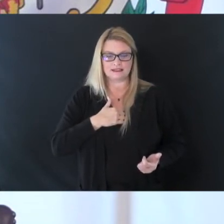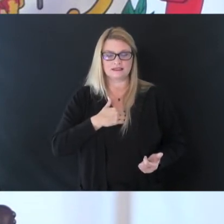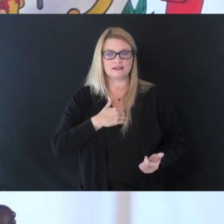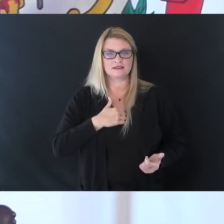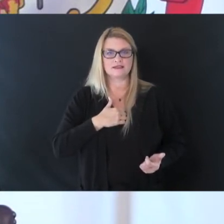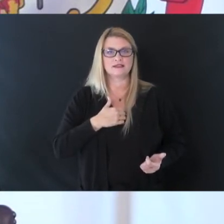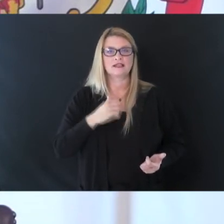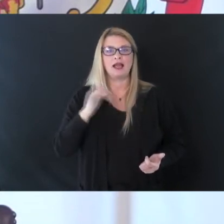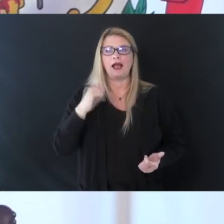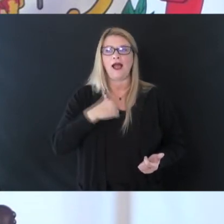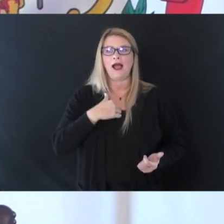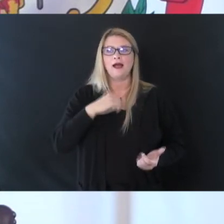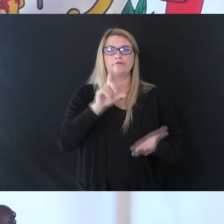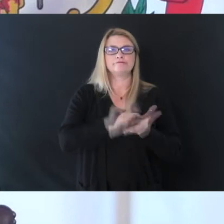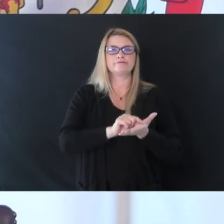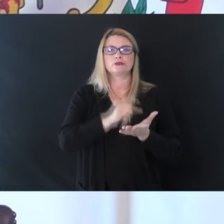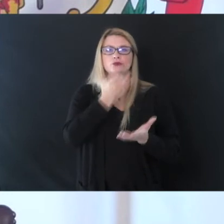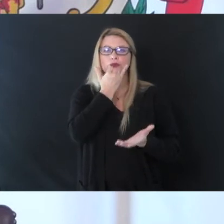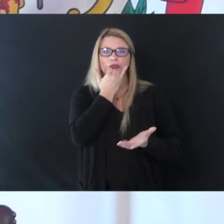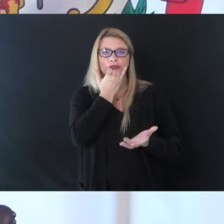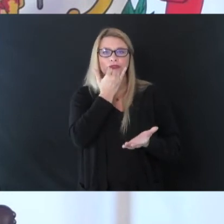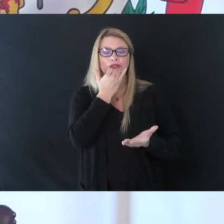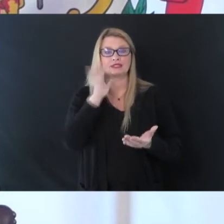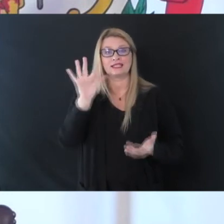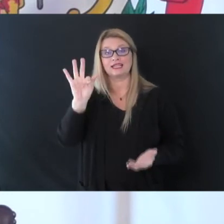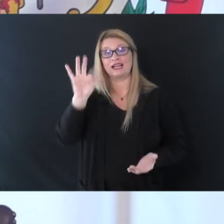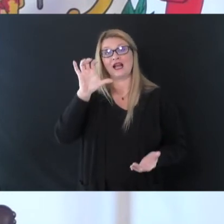the misprint. The